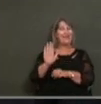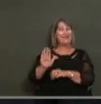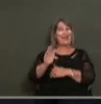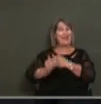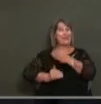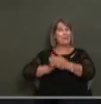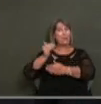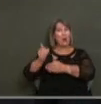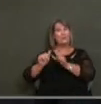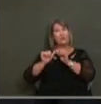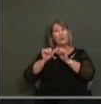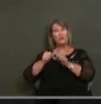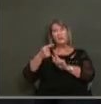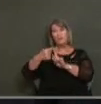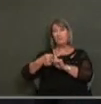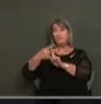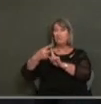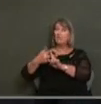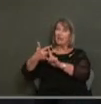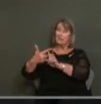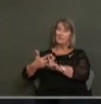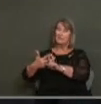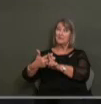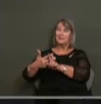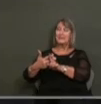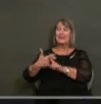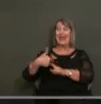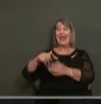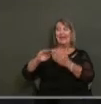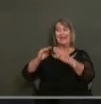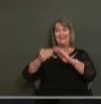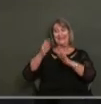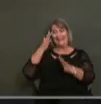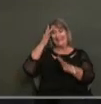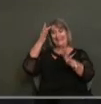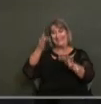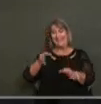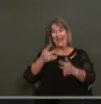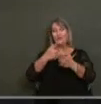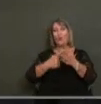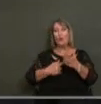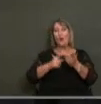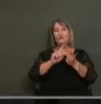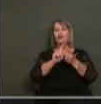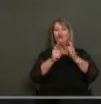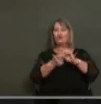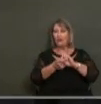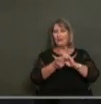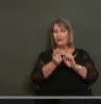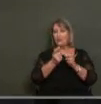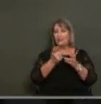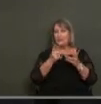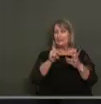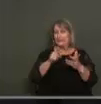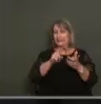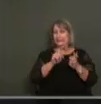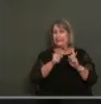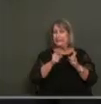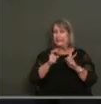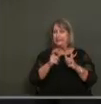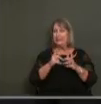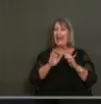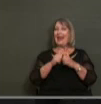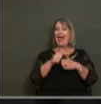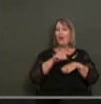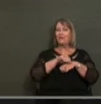continues, probably through the next several months, and we determine as a city what the changes, if any, are going to be, we'll have to figure out what financial